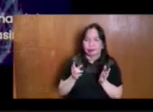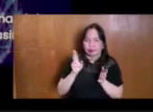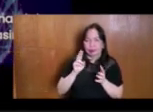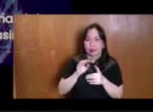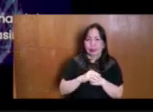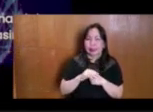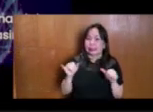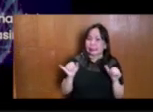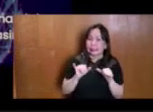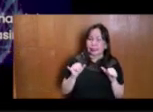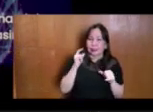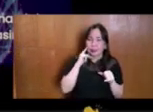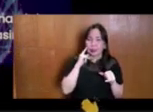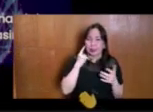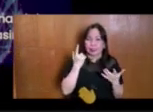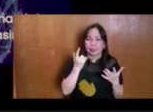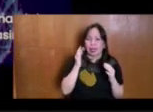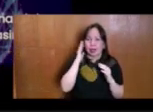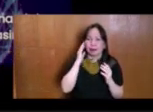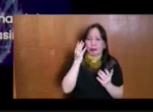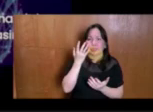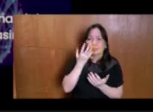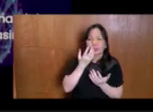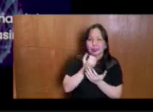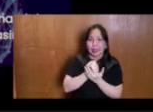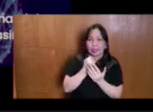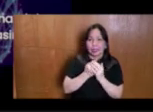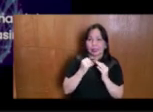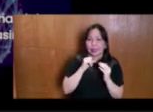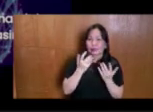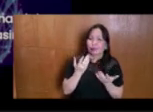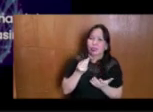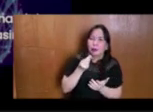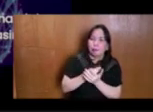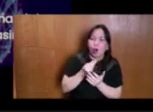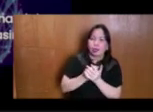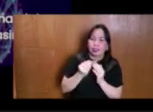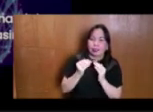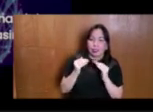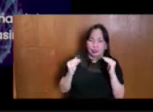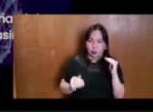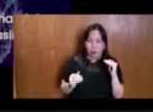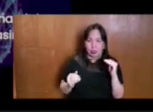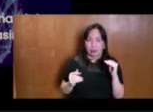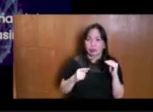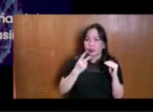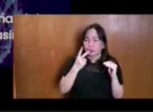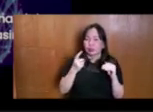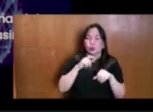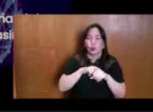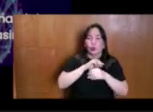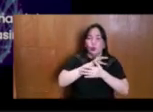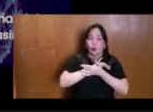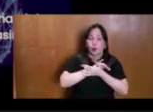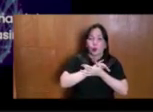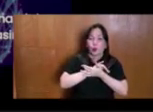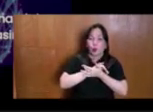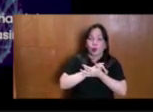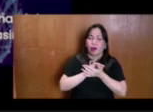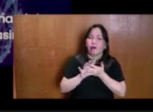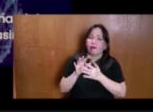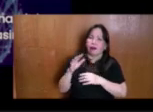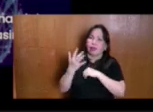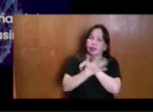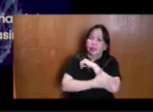we also have to address income inequality. And you see the evidence during the pandemic that the countries that are